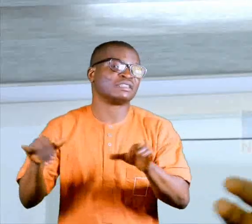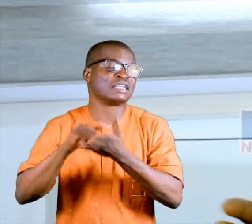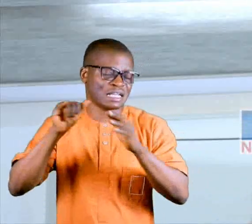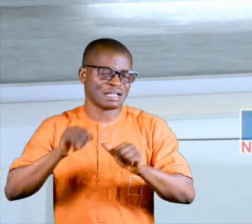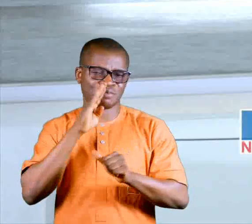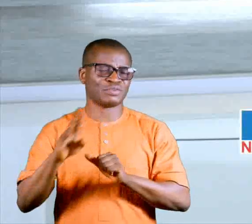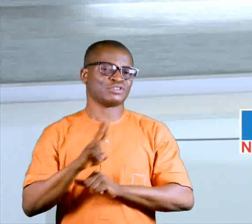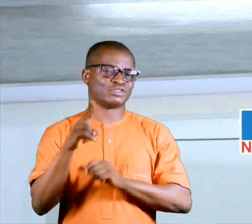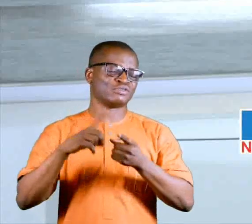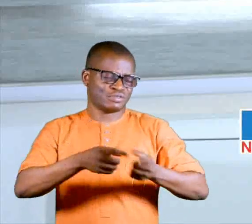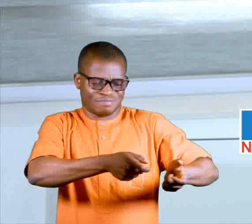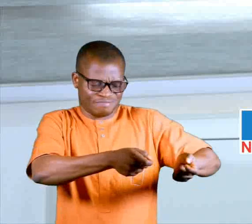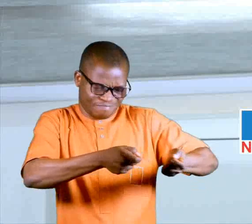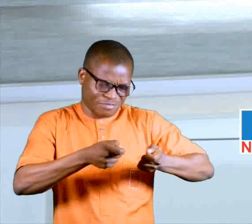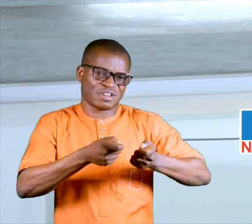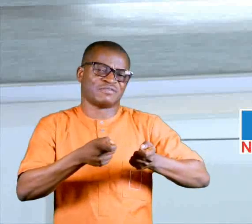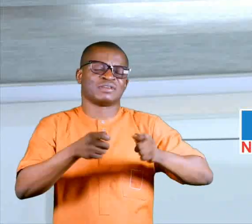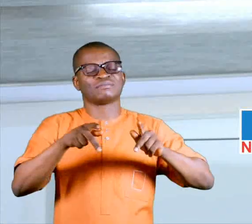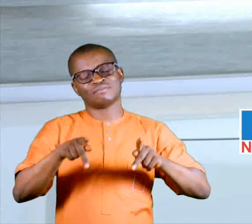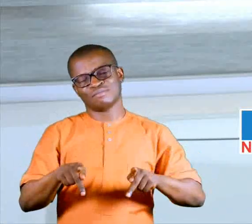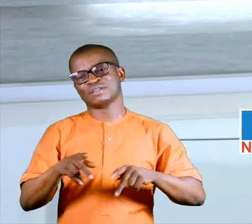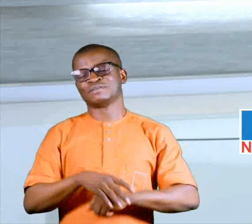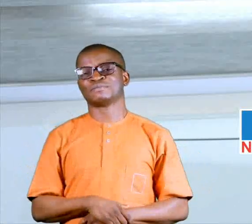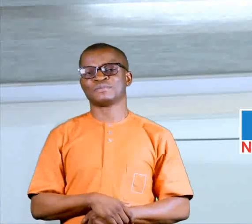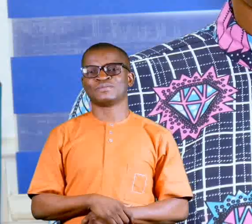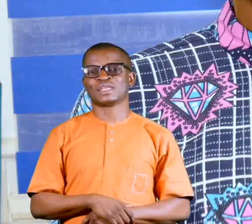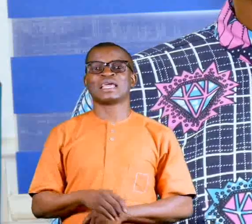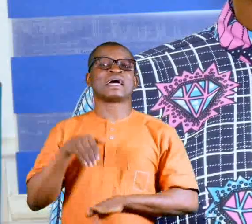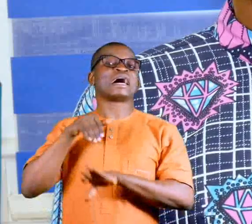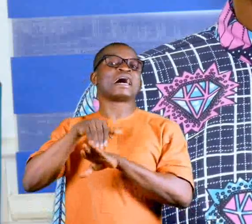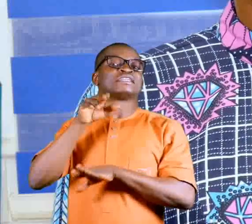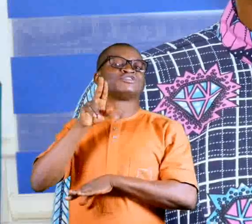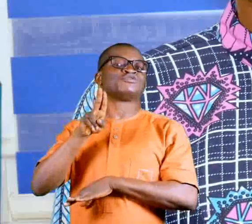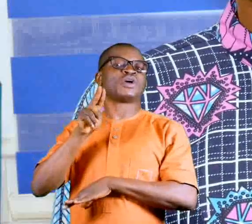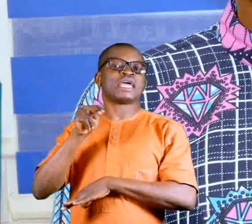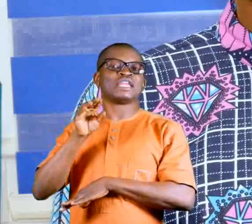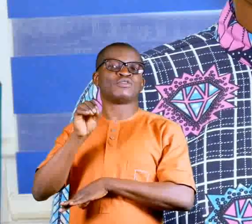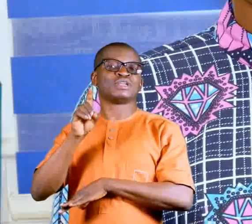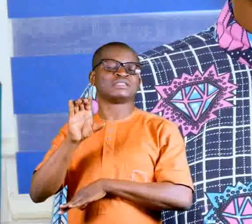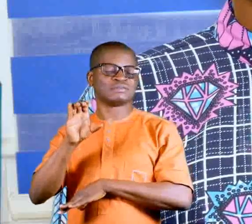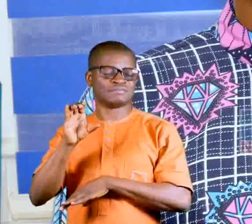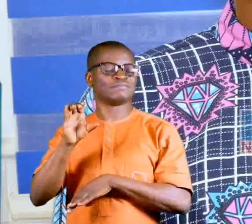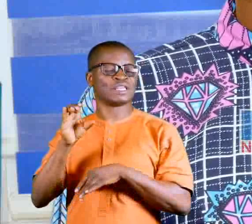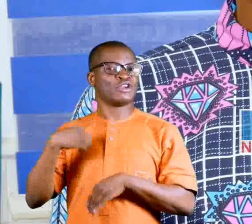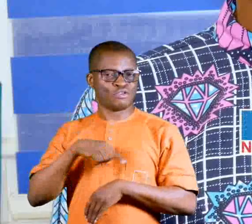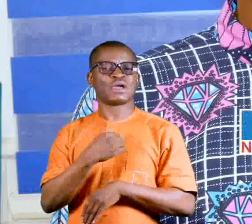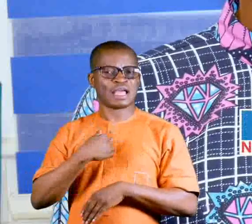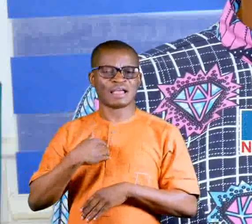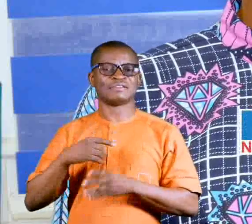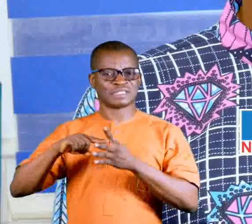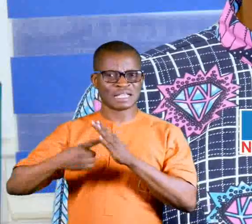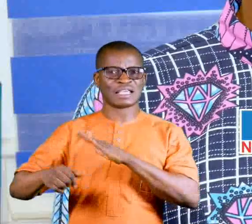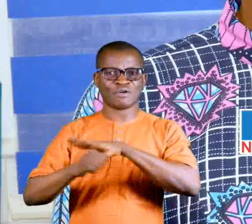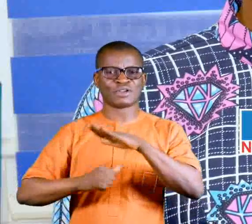that could be used to traffic persons. For UNODC also, we have started